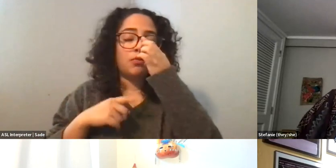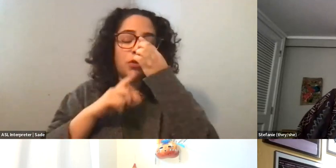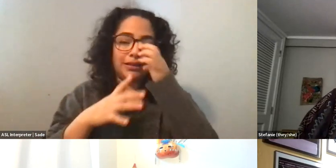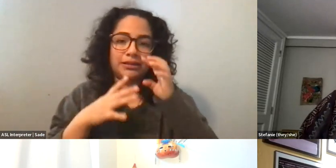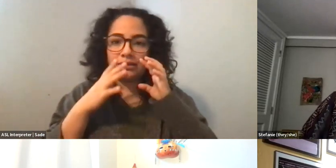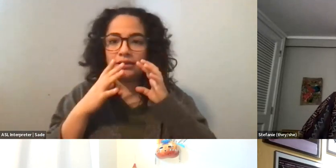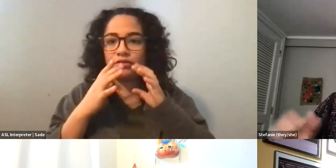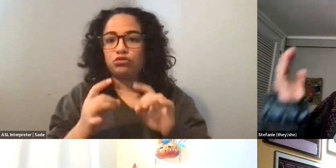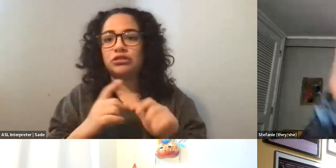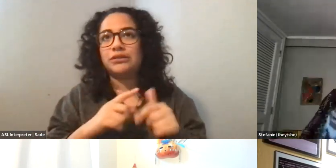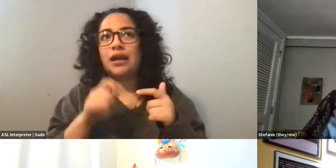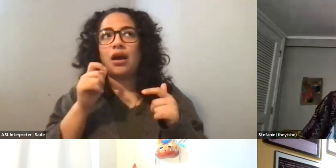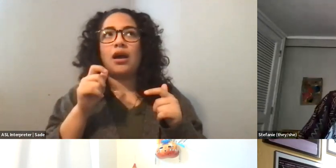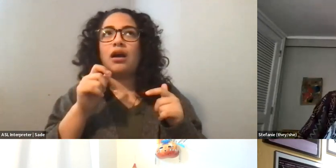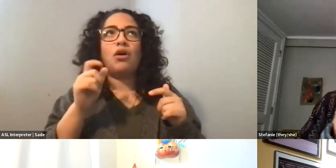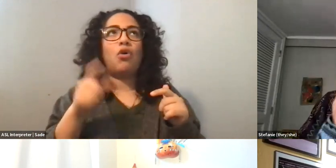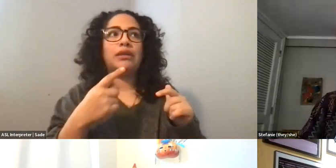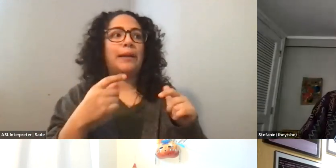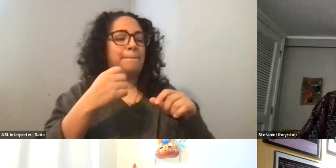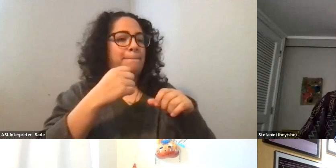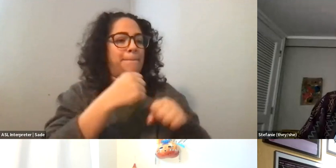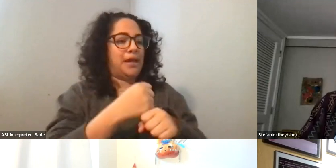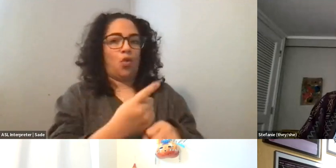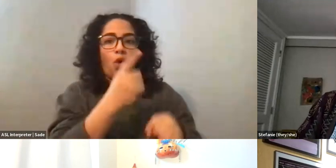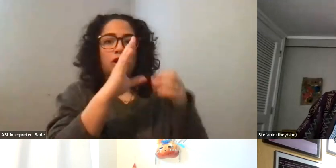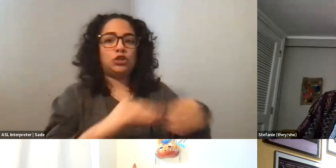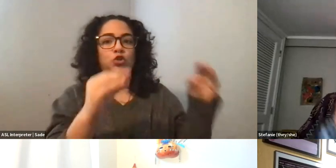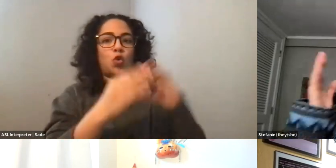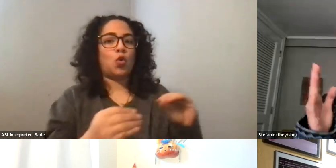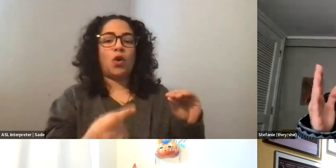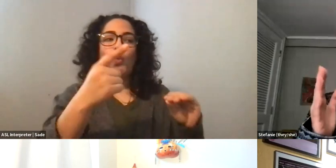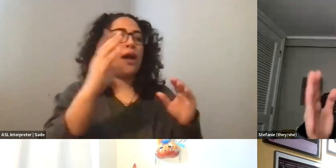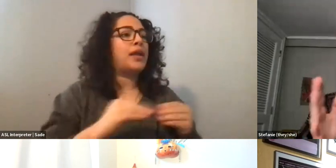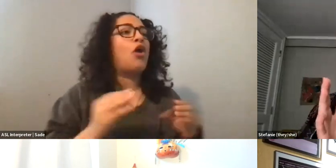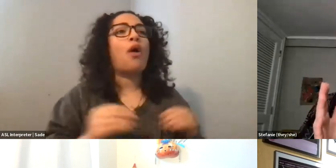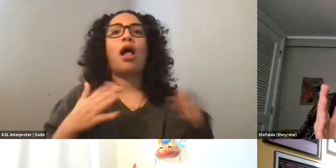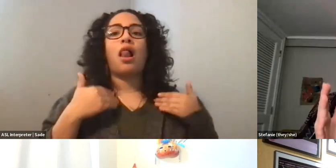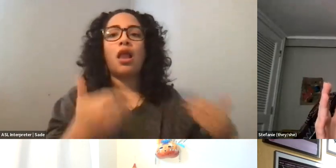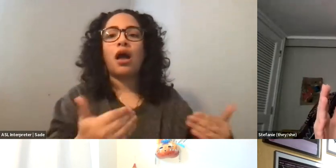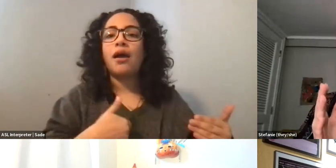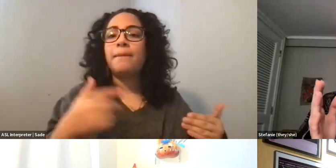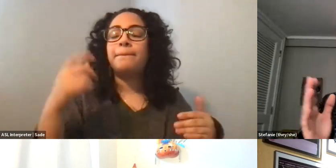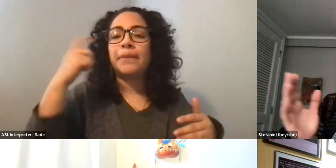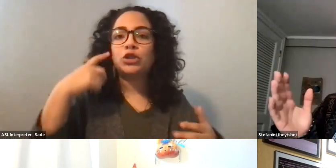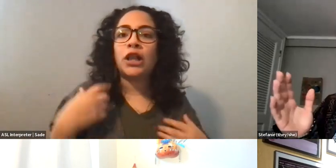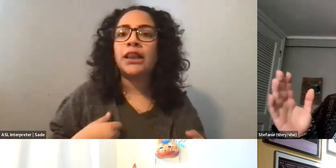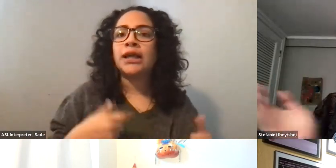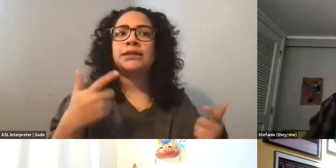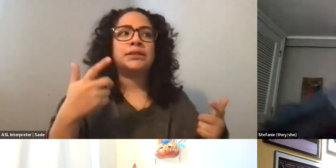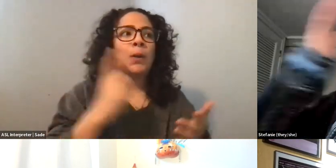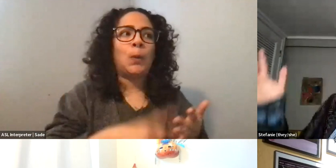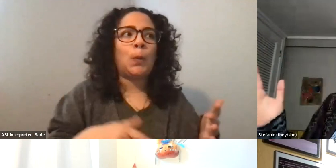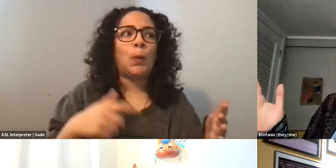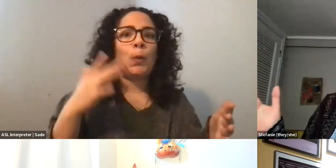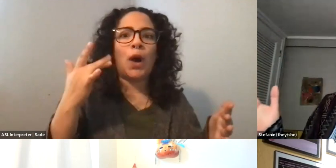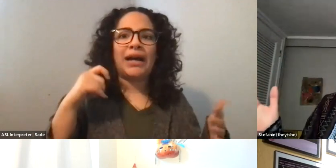not just making one story and one narrative for what is mental illness, why does it exist, but having